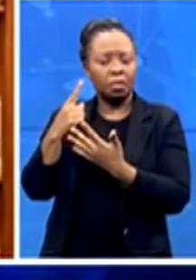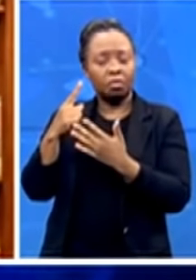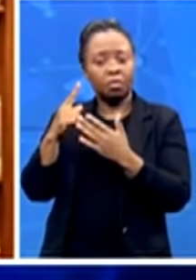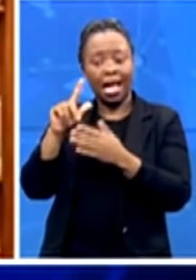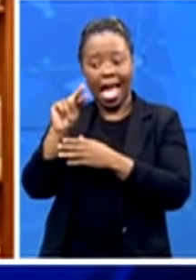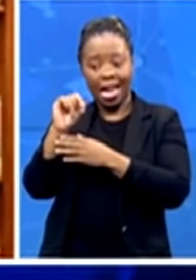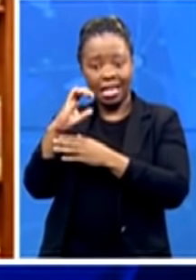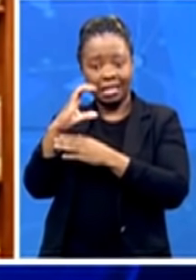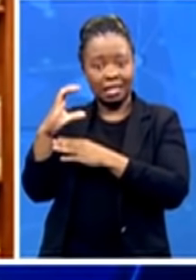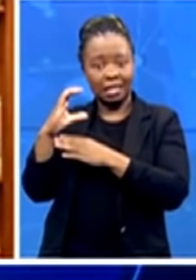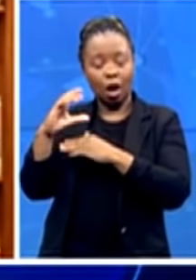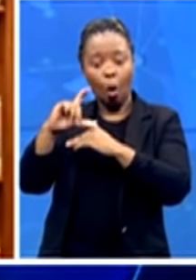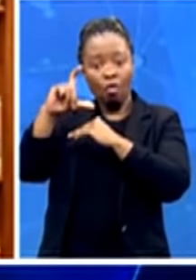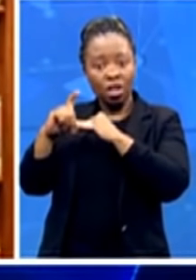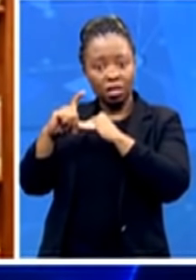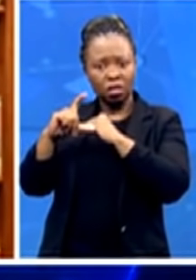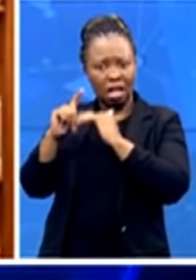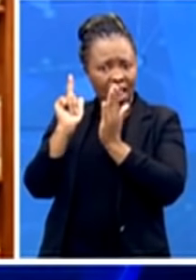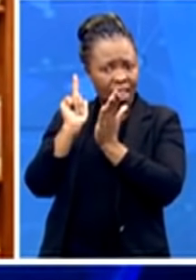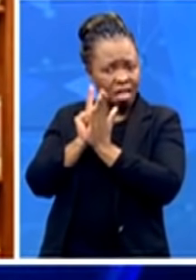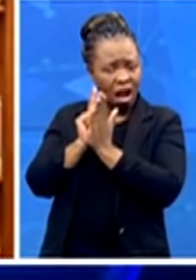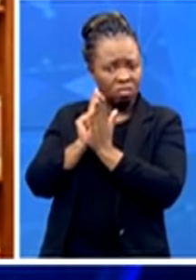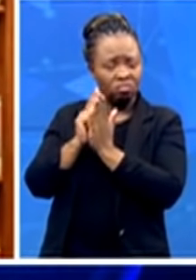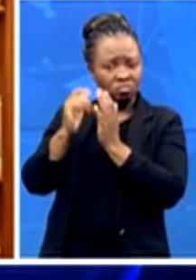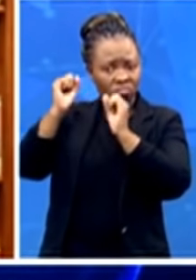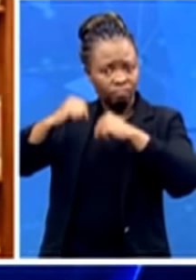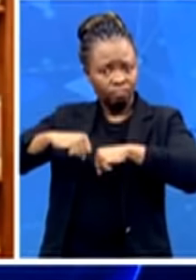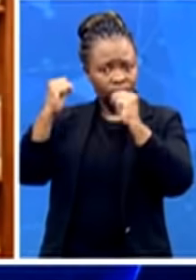legal standing to make and amend decisions?